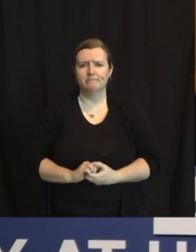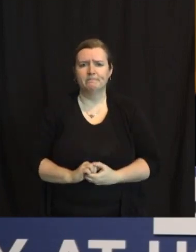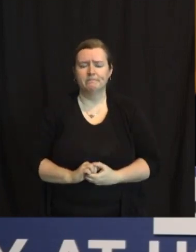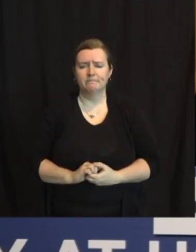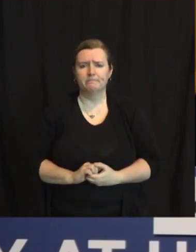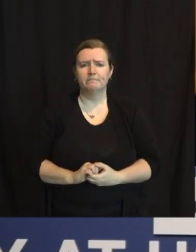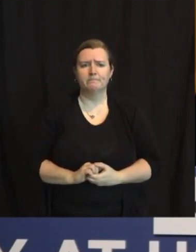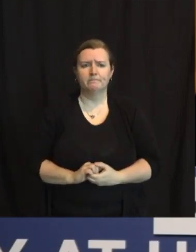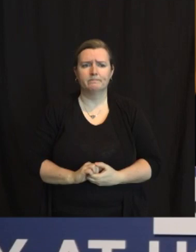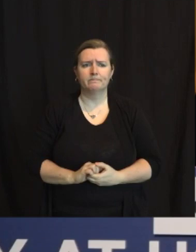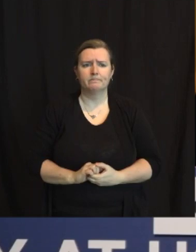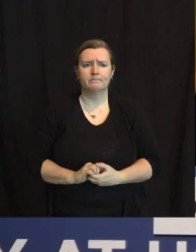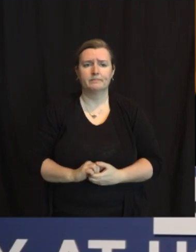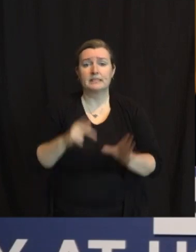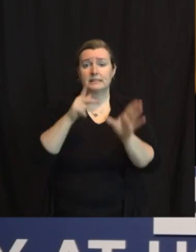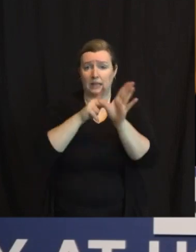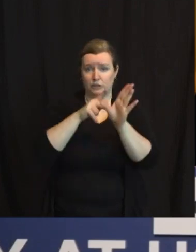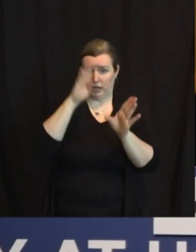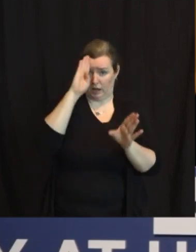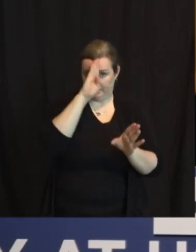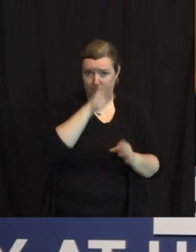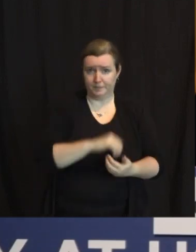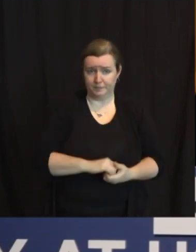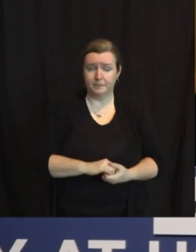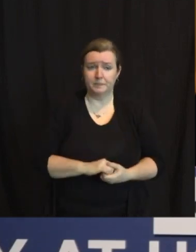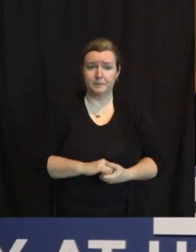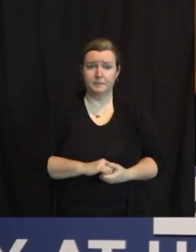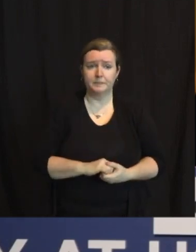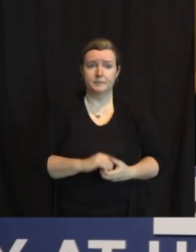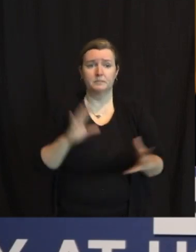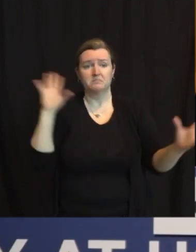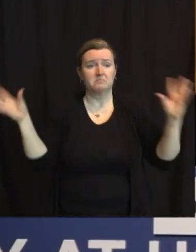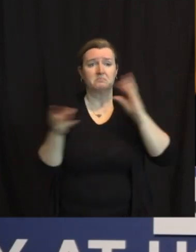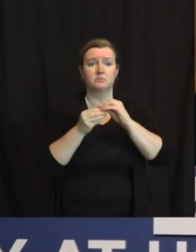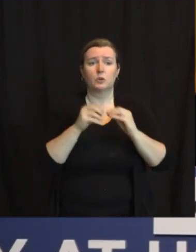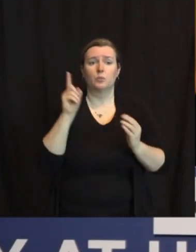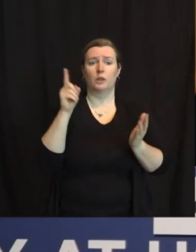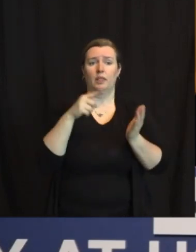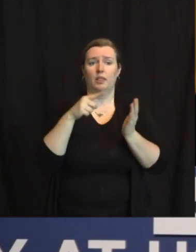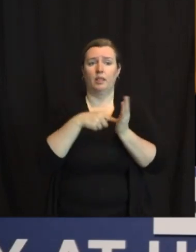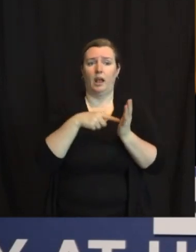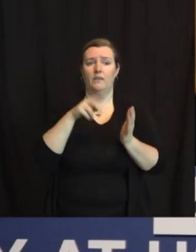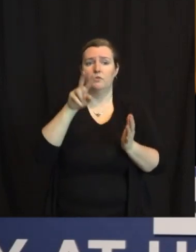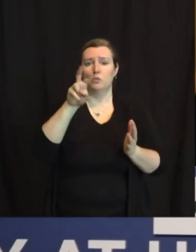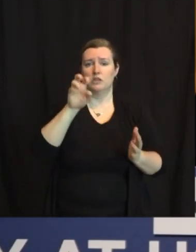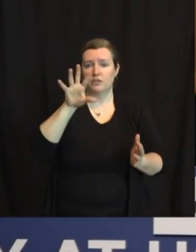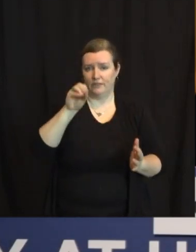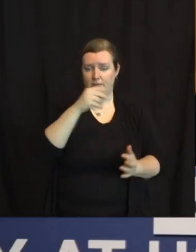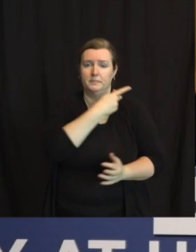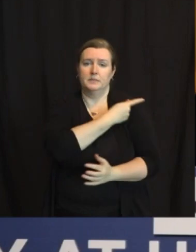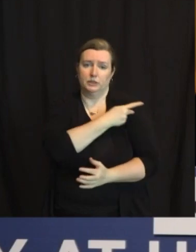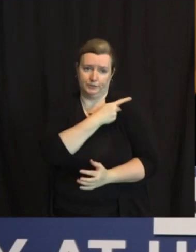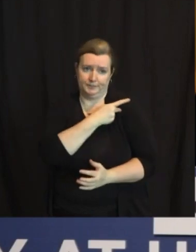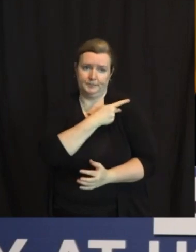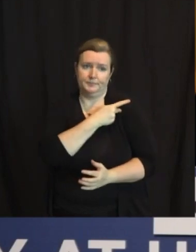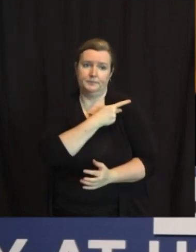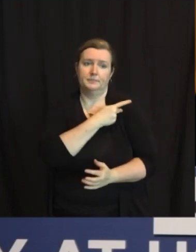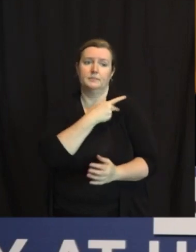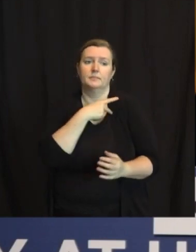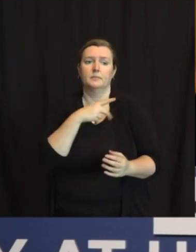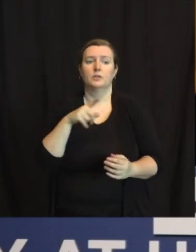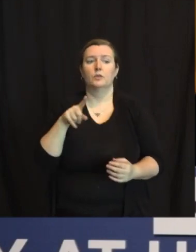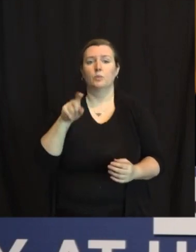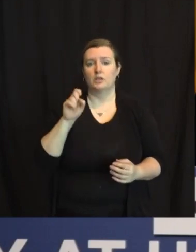state psychiatric hospitals, with a census of 1,250, 173 patients have